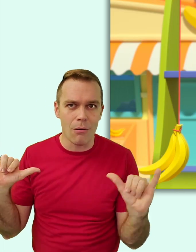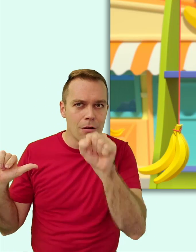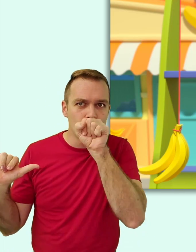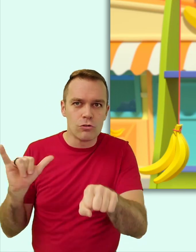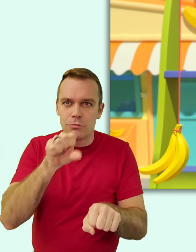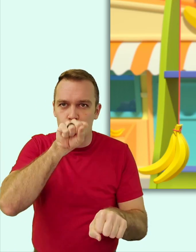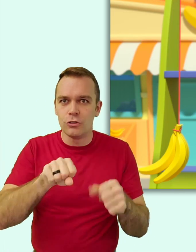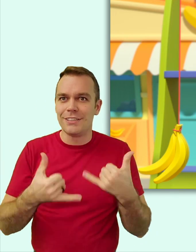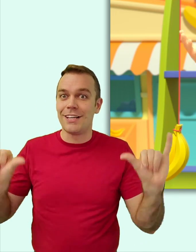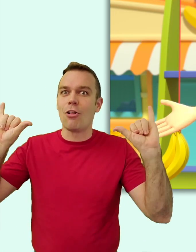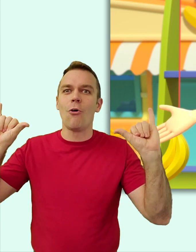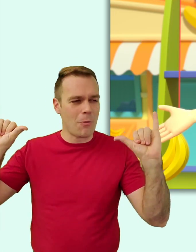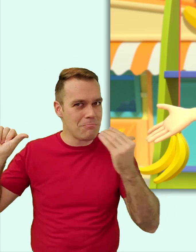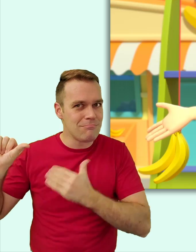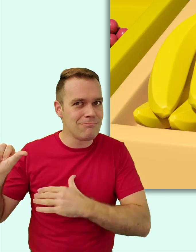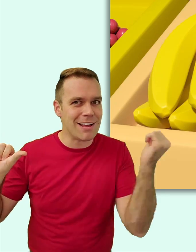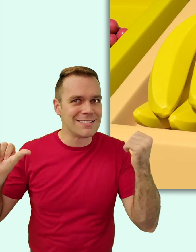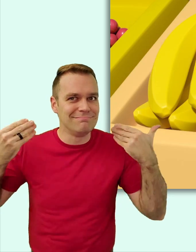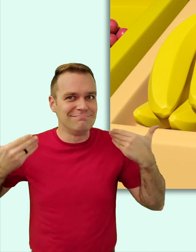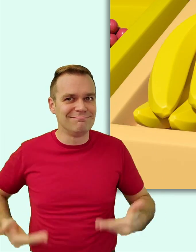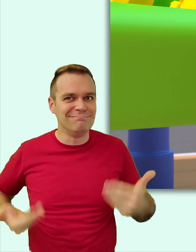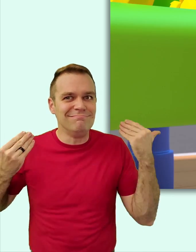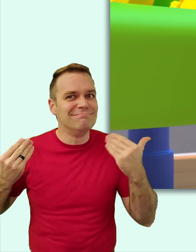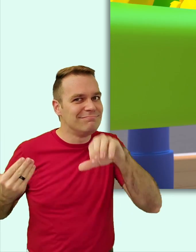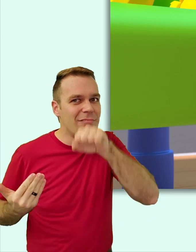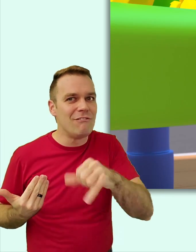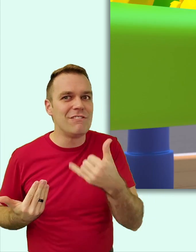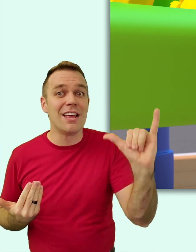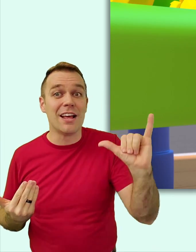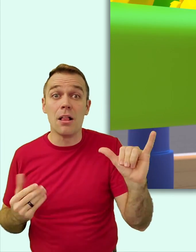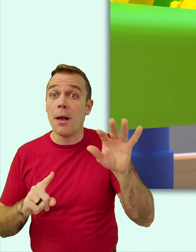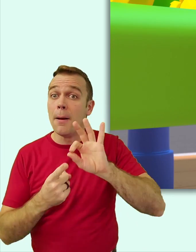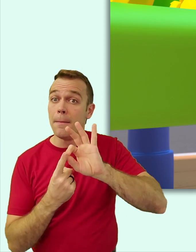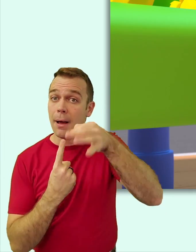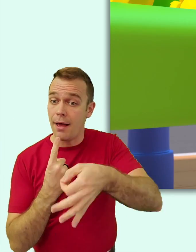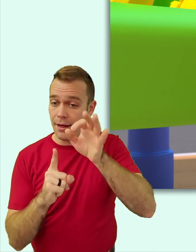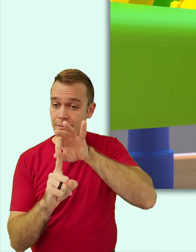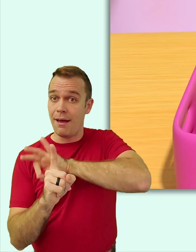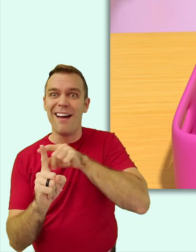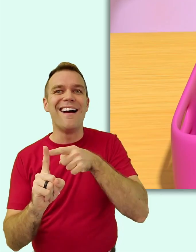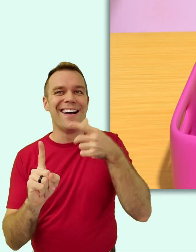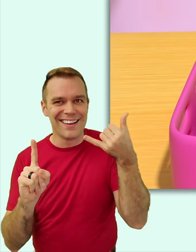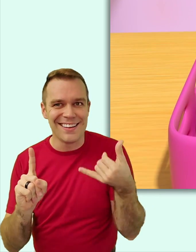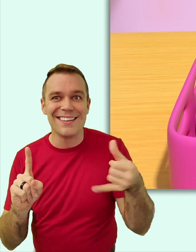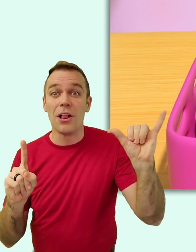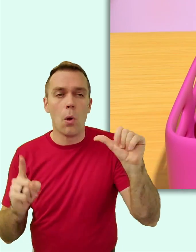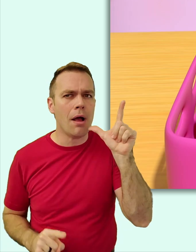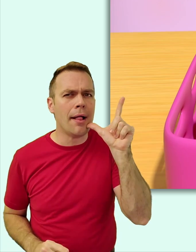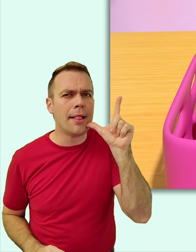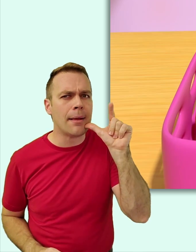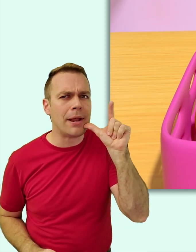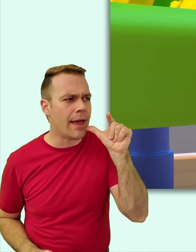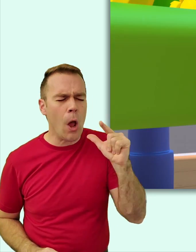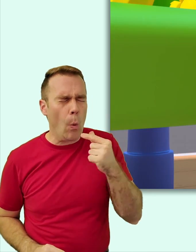yellow. It's the favorite color of this here fellow. Tasty, sweet bananas are yellow. Juicy,